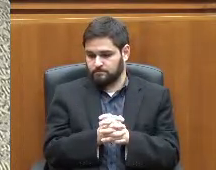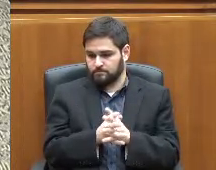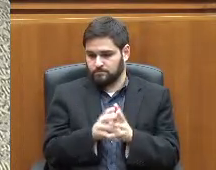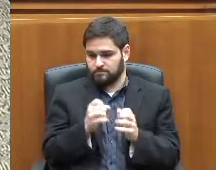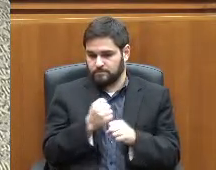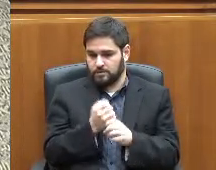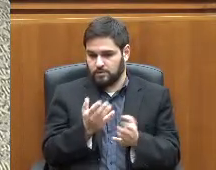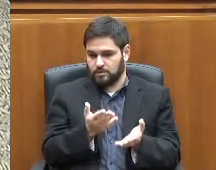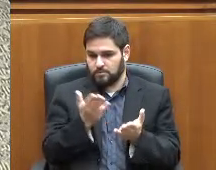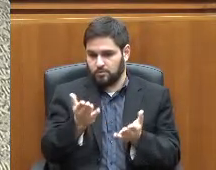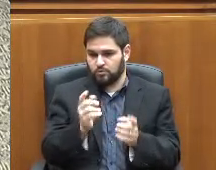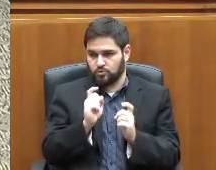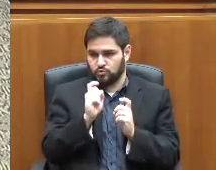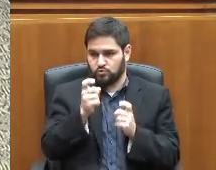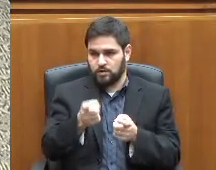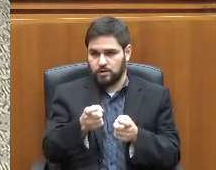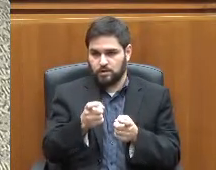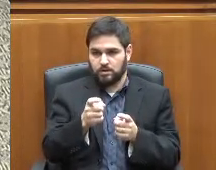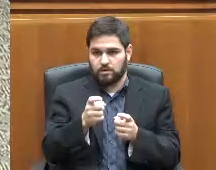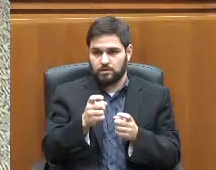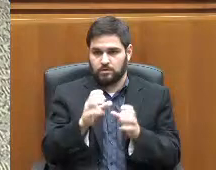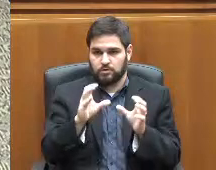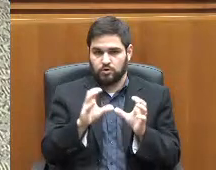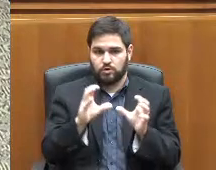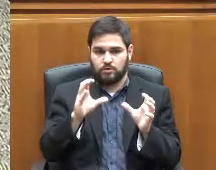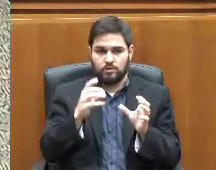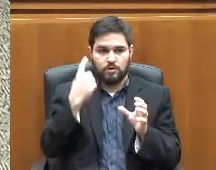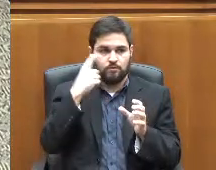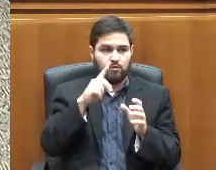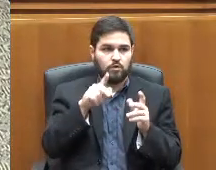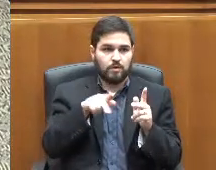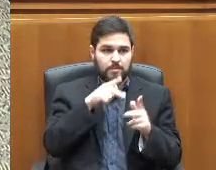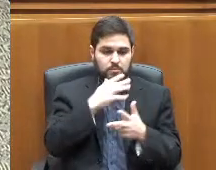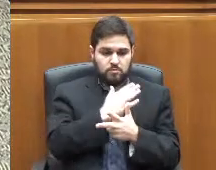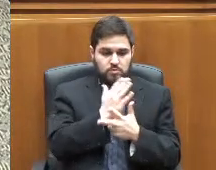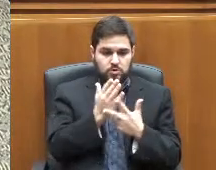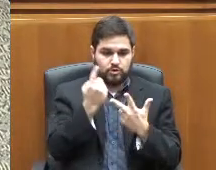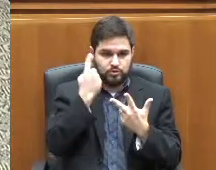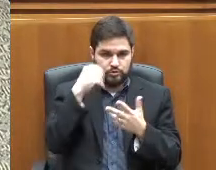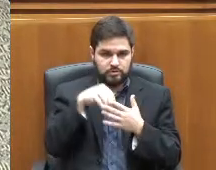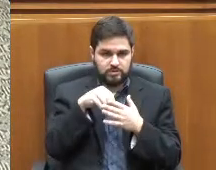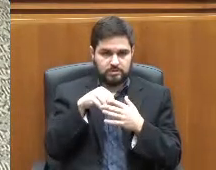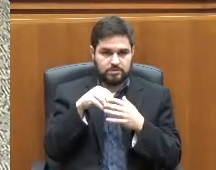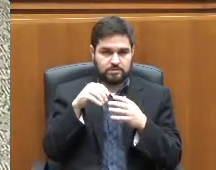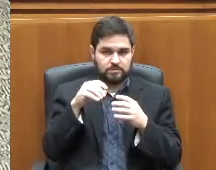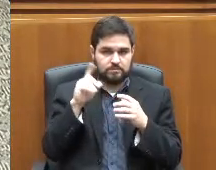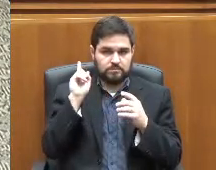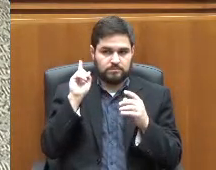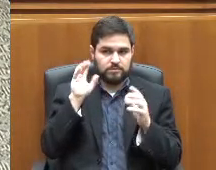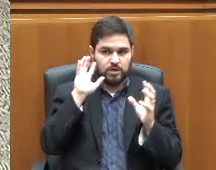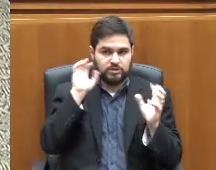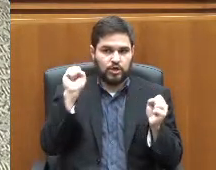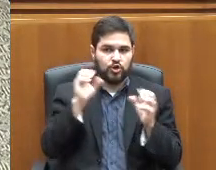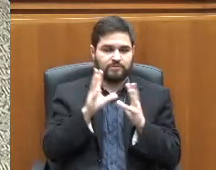I'd like to make a motion to grant the certification for the individuals considered in executive session.